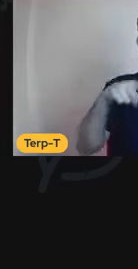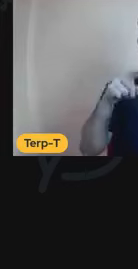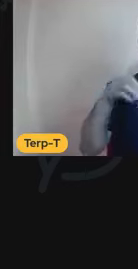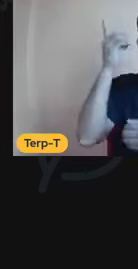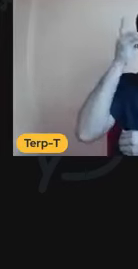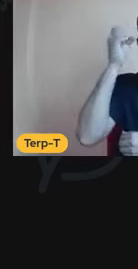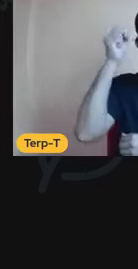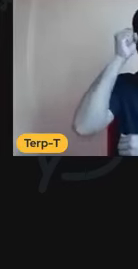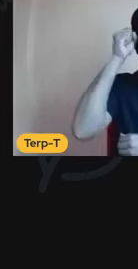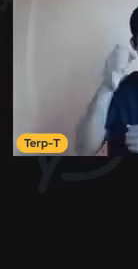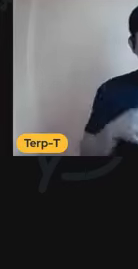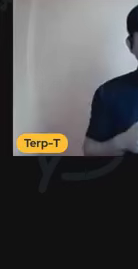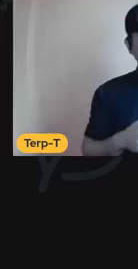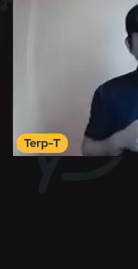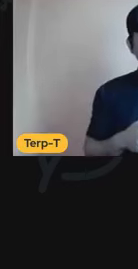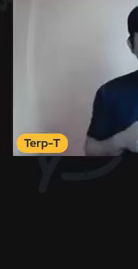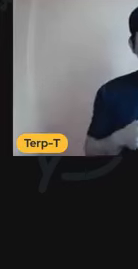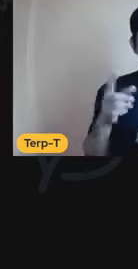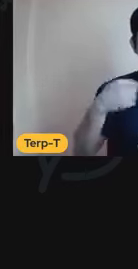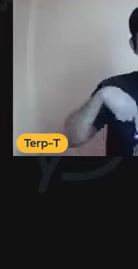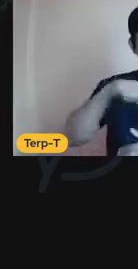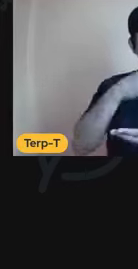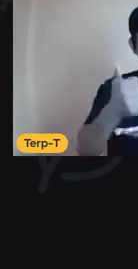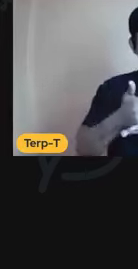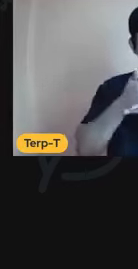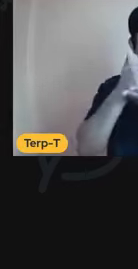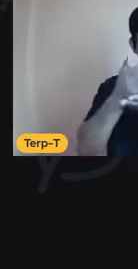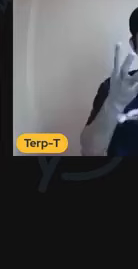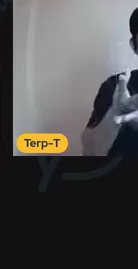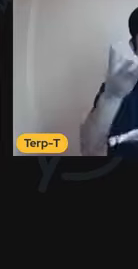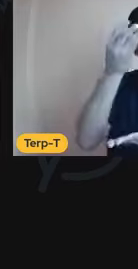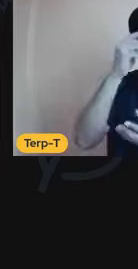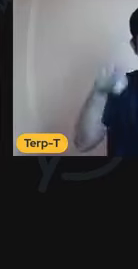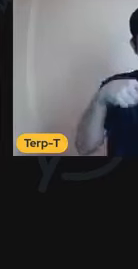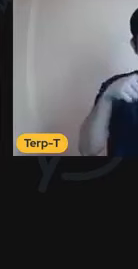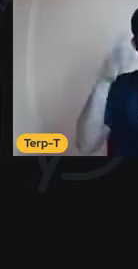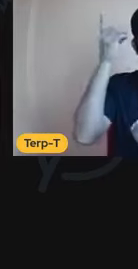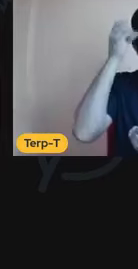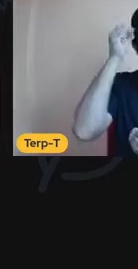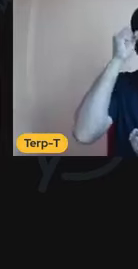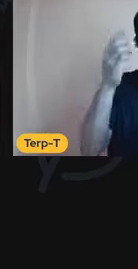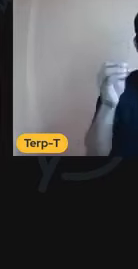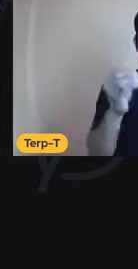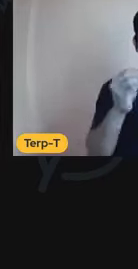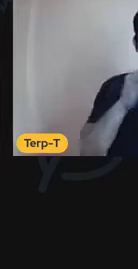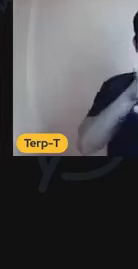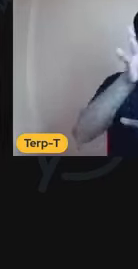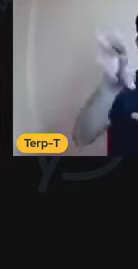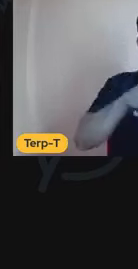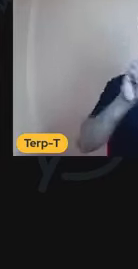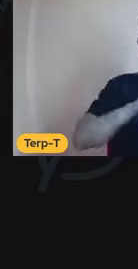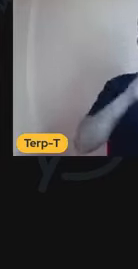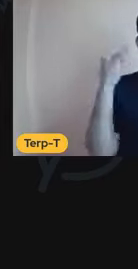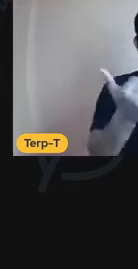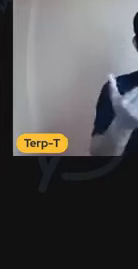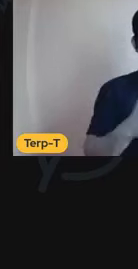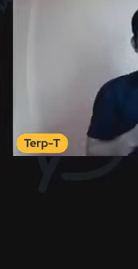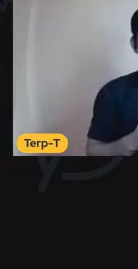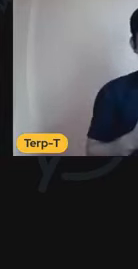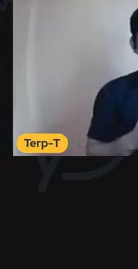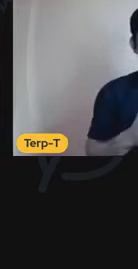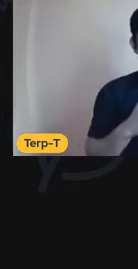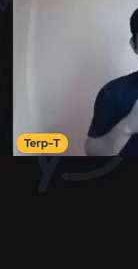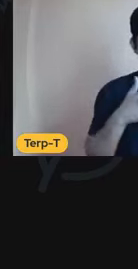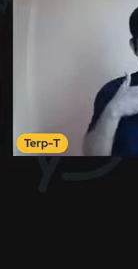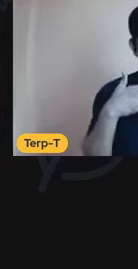it would also help us learn how to make those with Down syndrome feel more included in society. Moreover, as one of